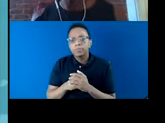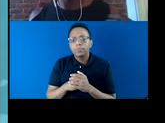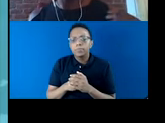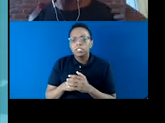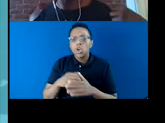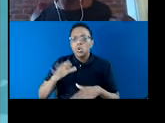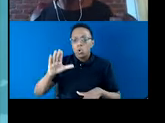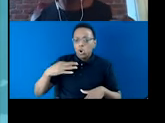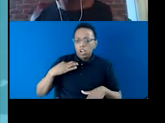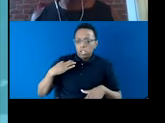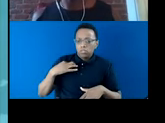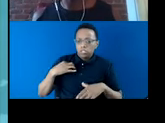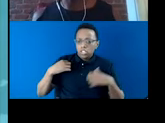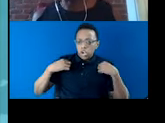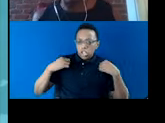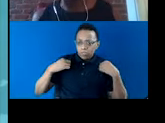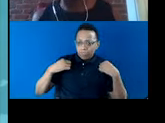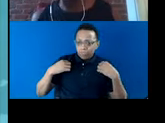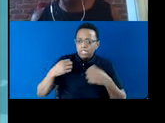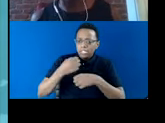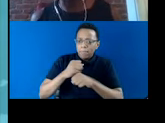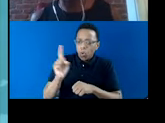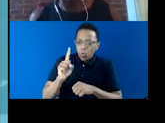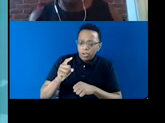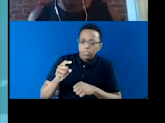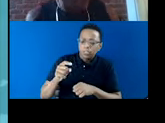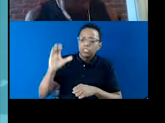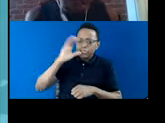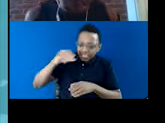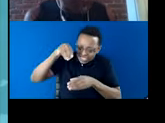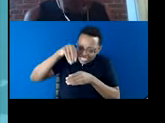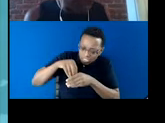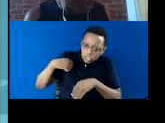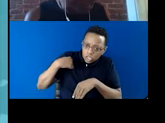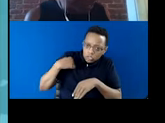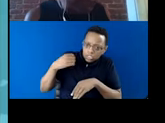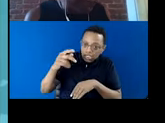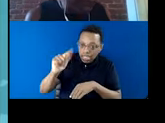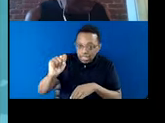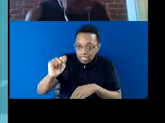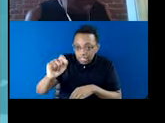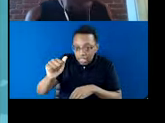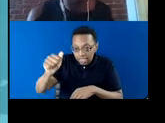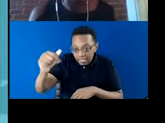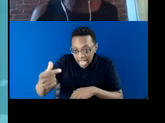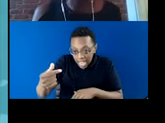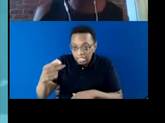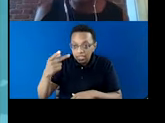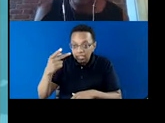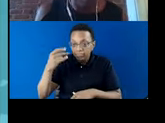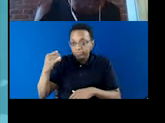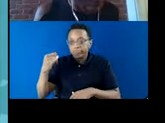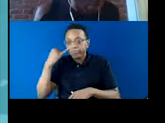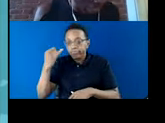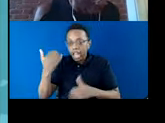to look inside of your clothing and to look at a tag inside of your clothing. Many of us have tags, unless our stuff is homemade. And that tag, on